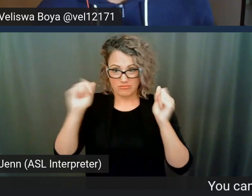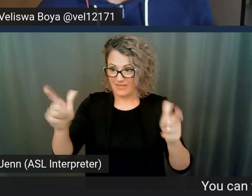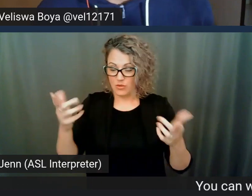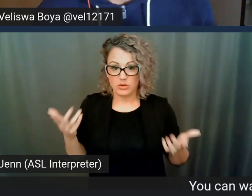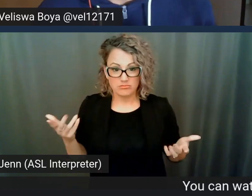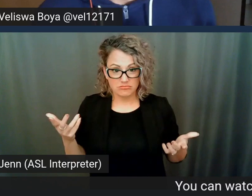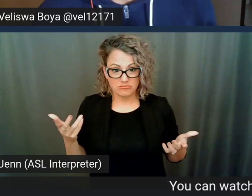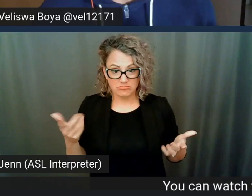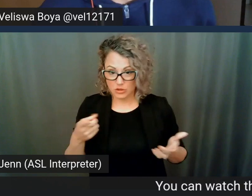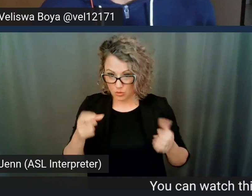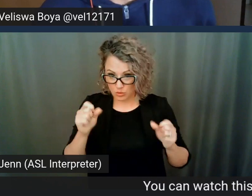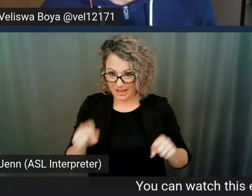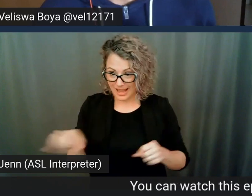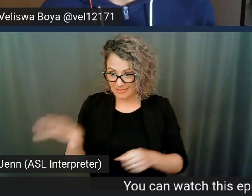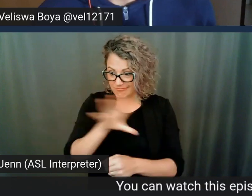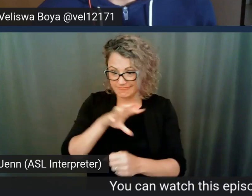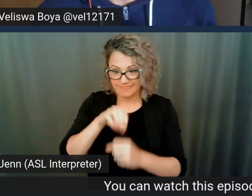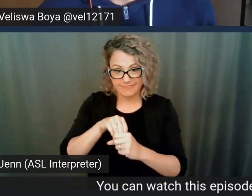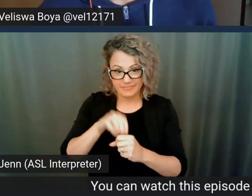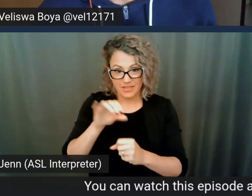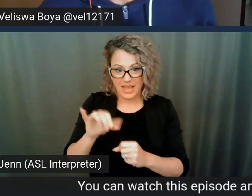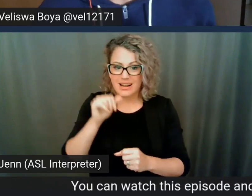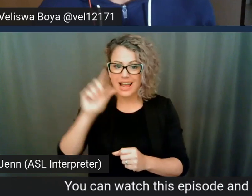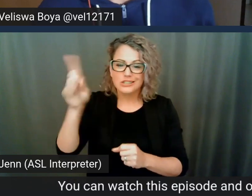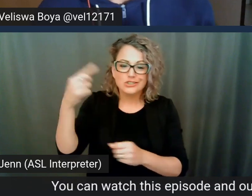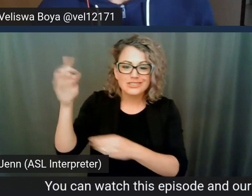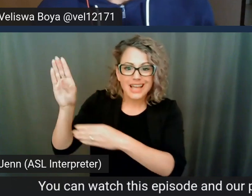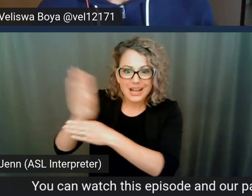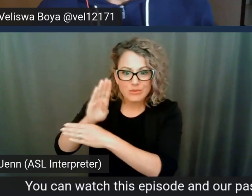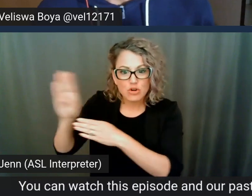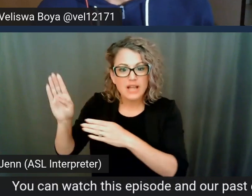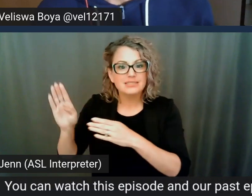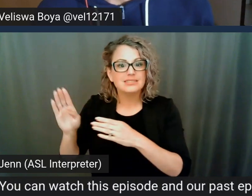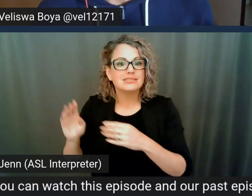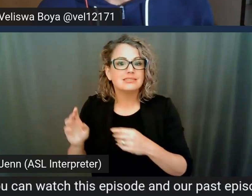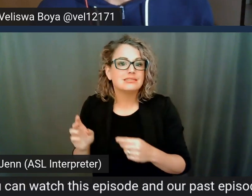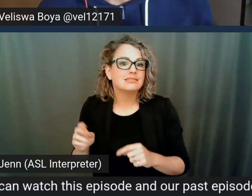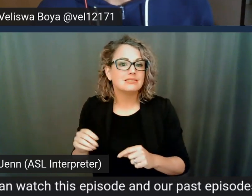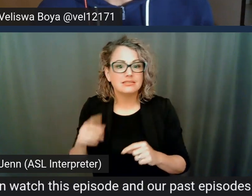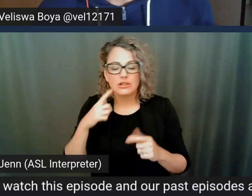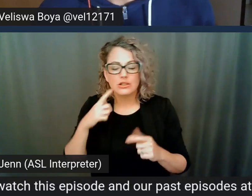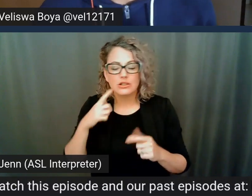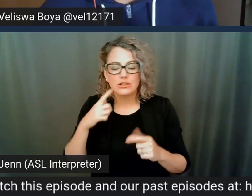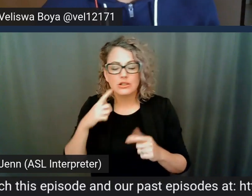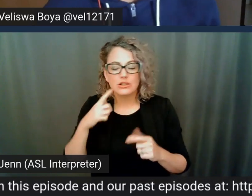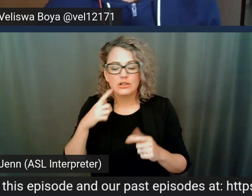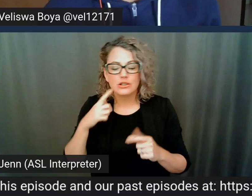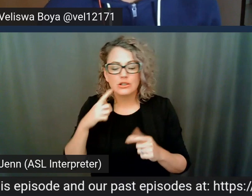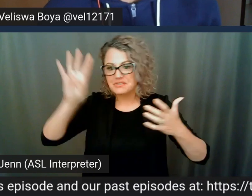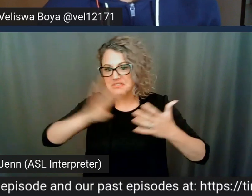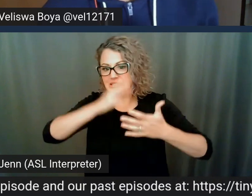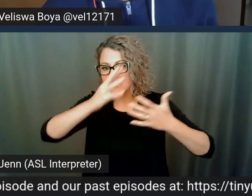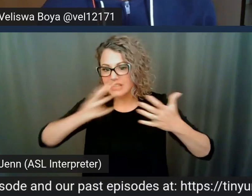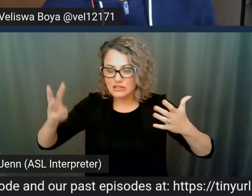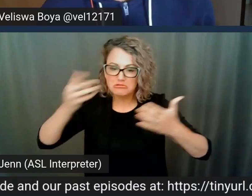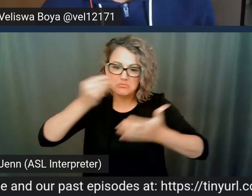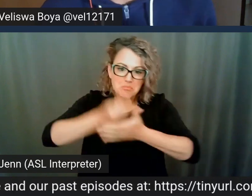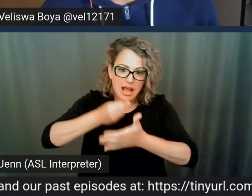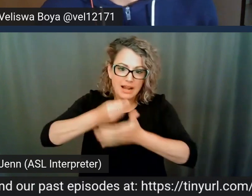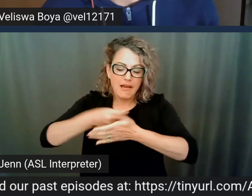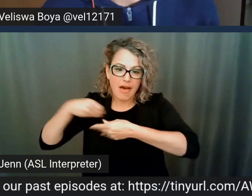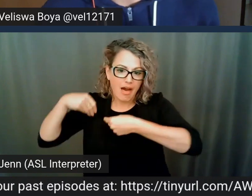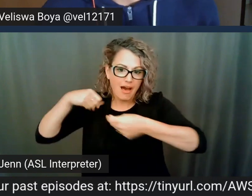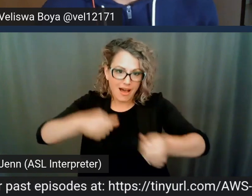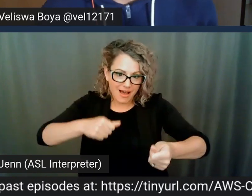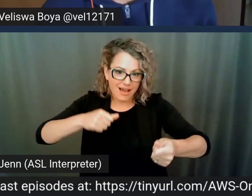build this world-class experience, not just enterprises with massive schedules and budgets and resources to build these kinds of